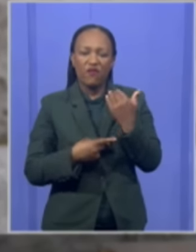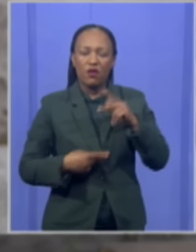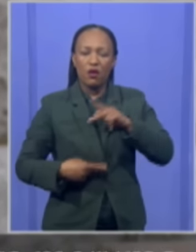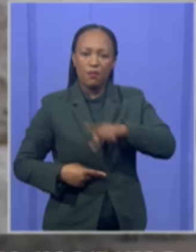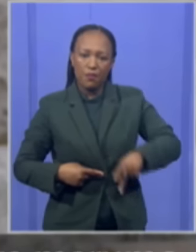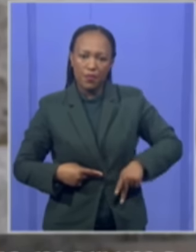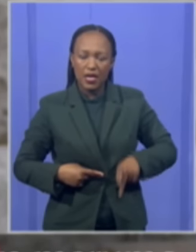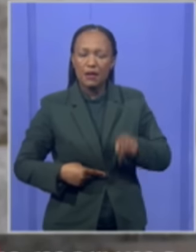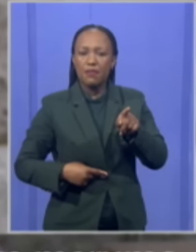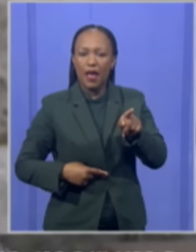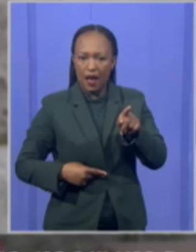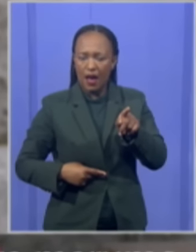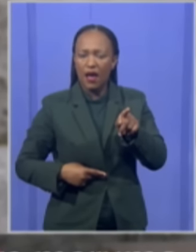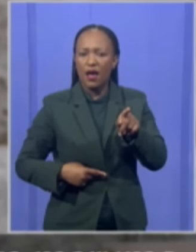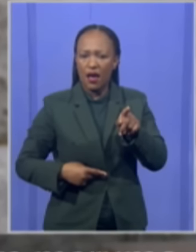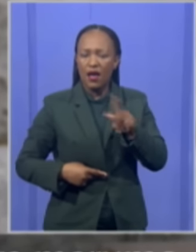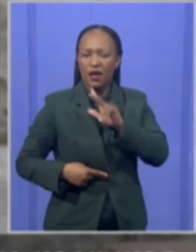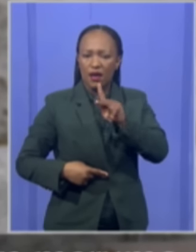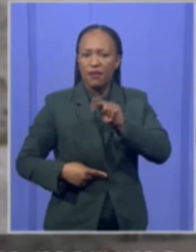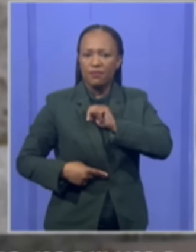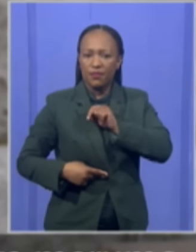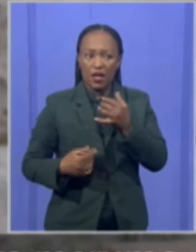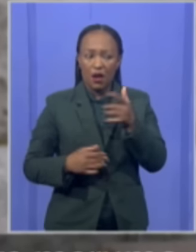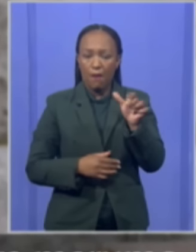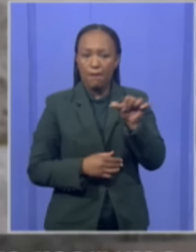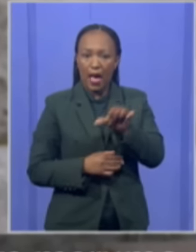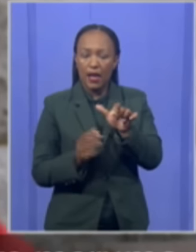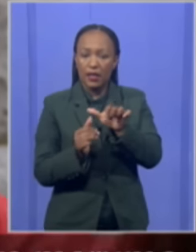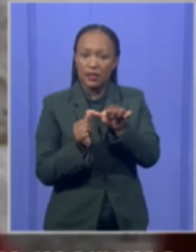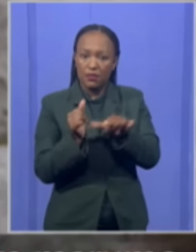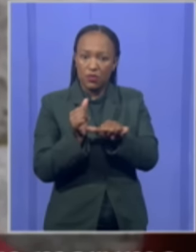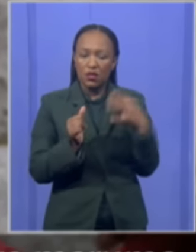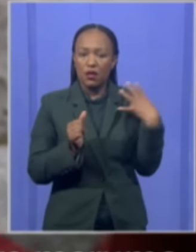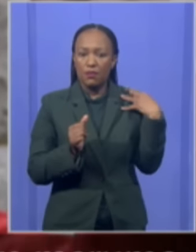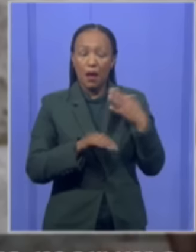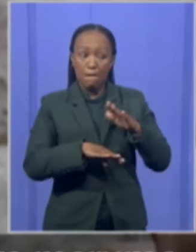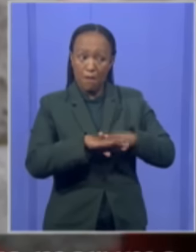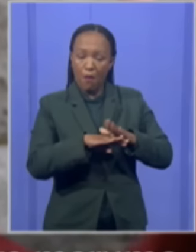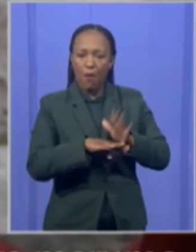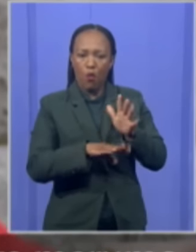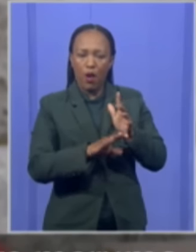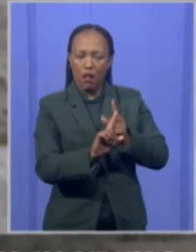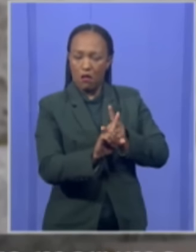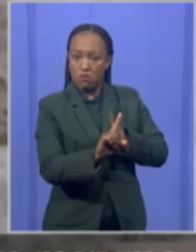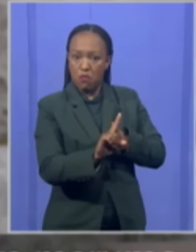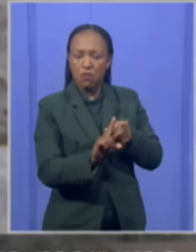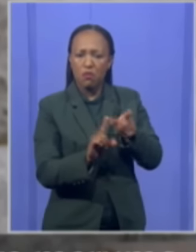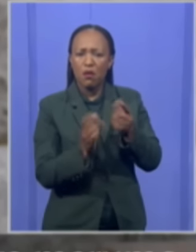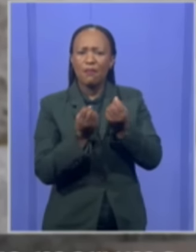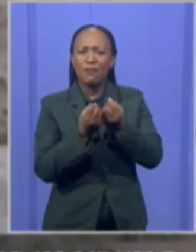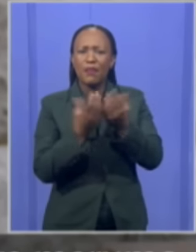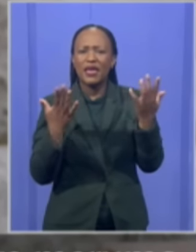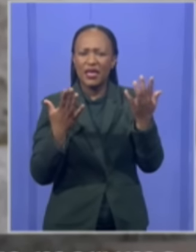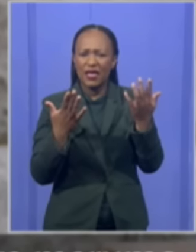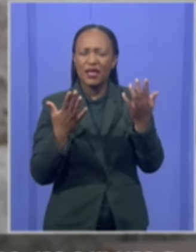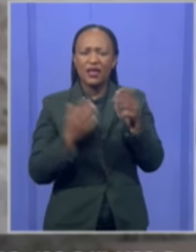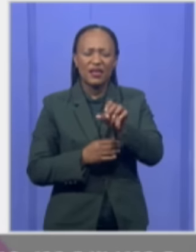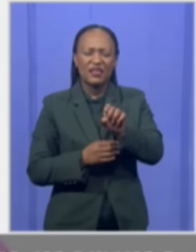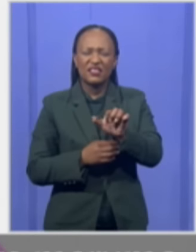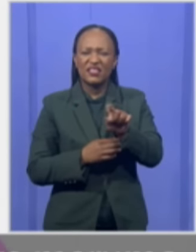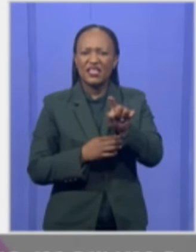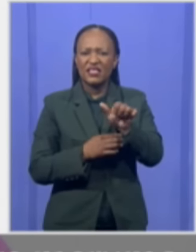appointed, who is now being brought in as a deputy minister, was still coming for her. And many other ANC comrades were appointed to the SETA board